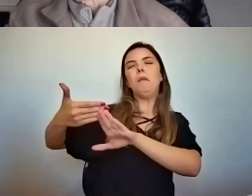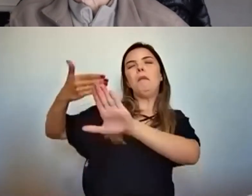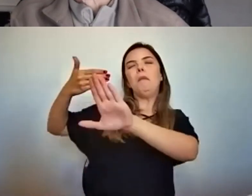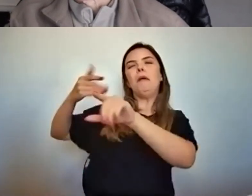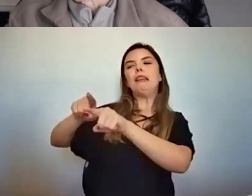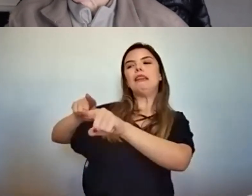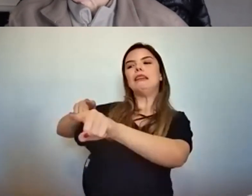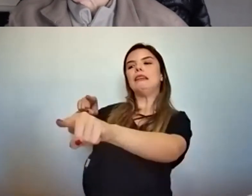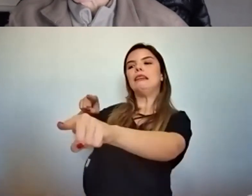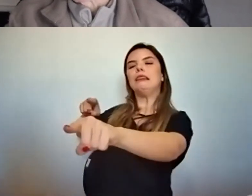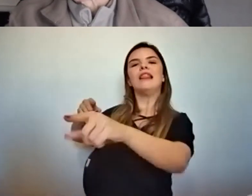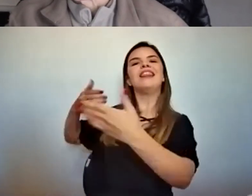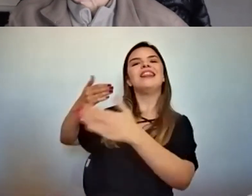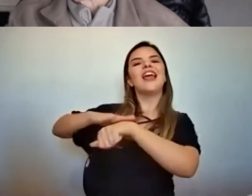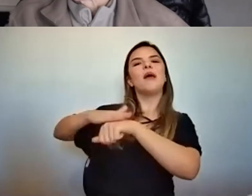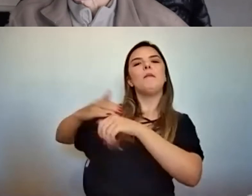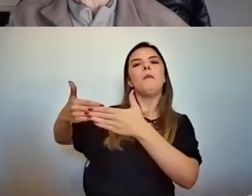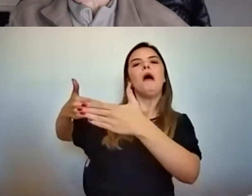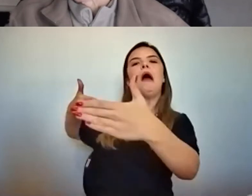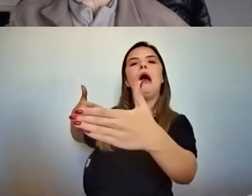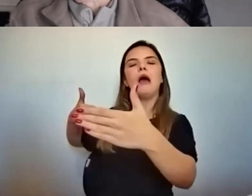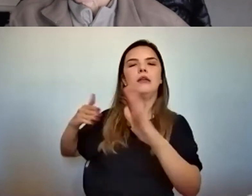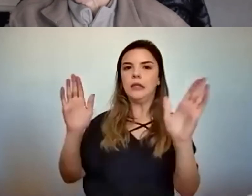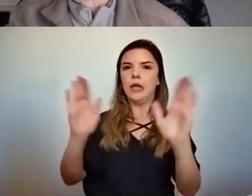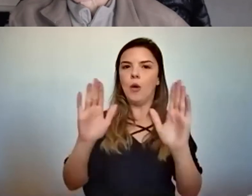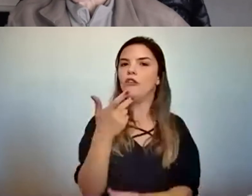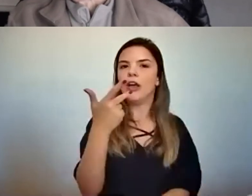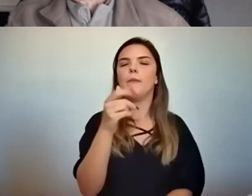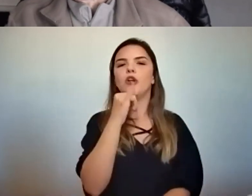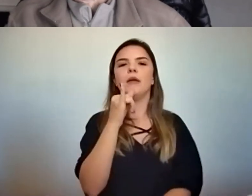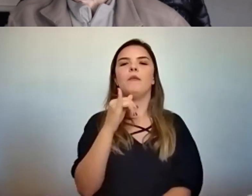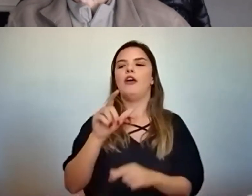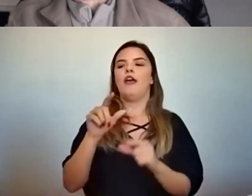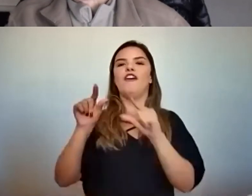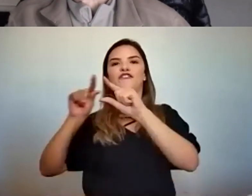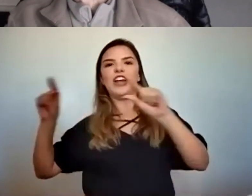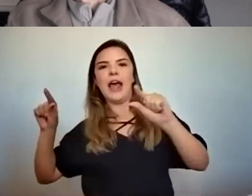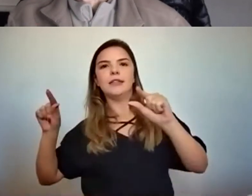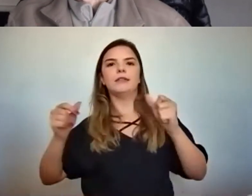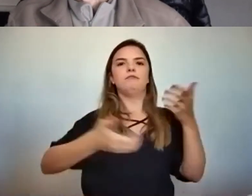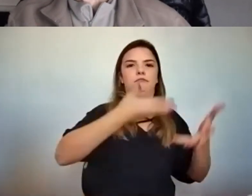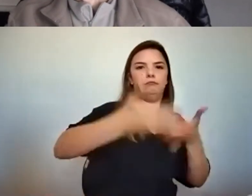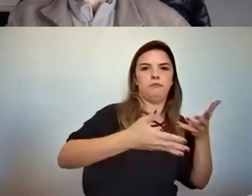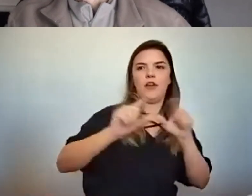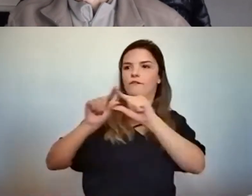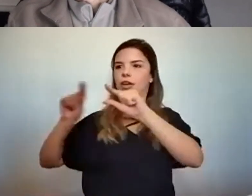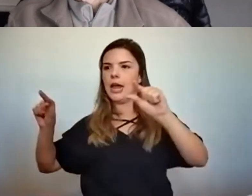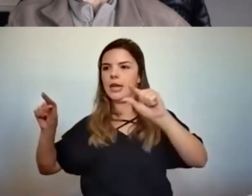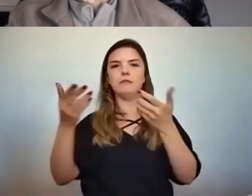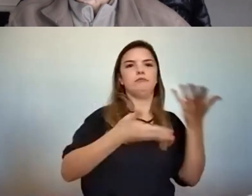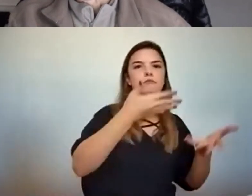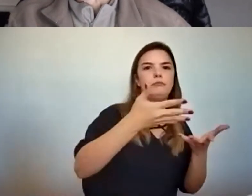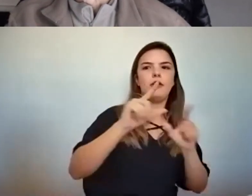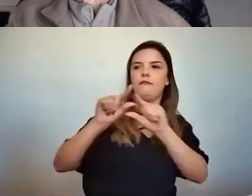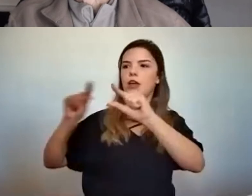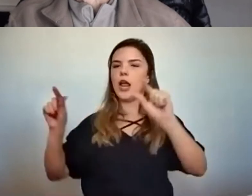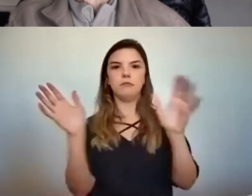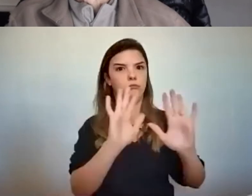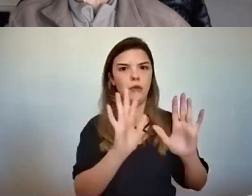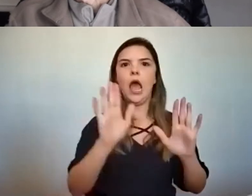a sentence by sentence basis, or very short utterance and a short reply. Some